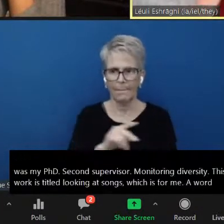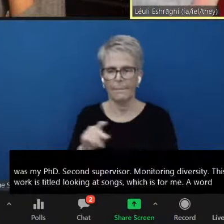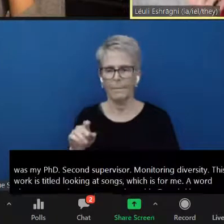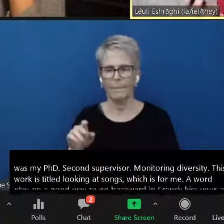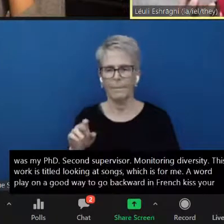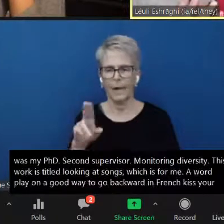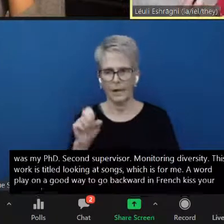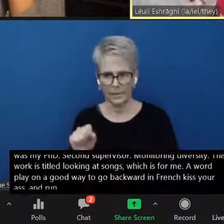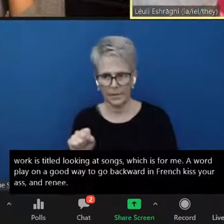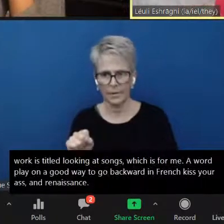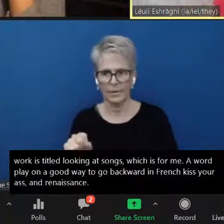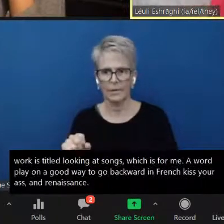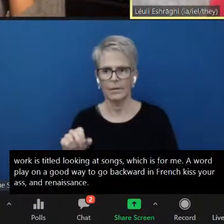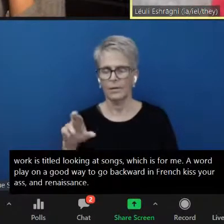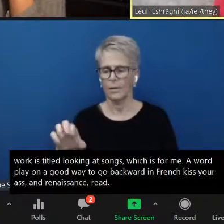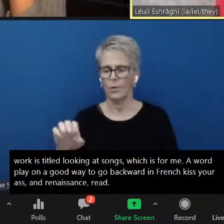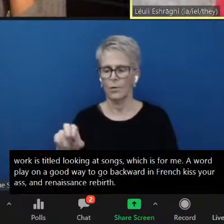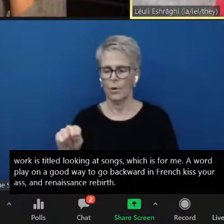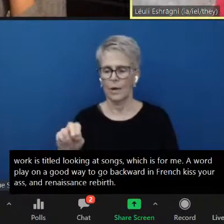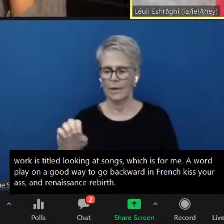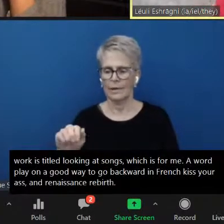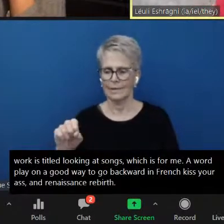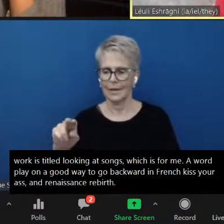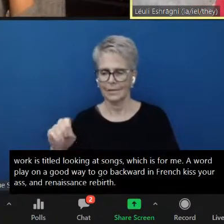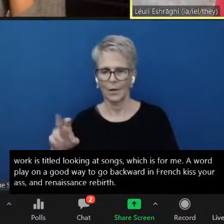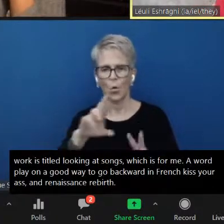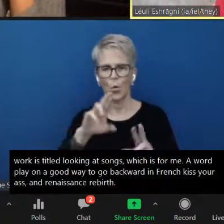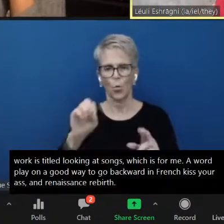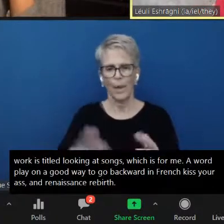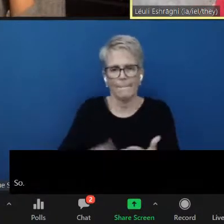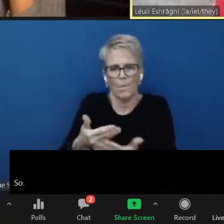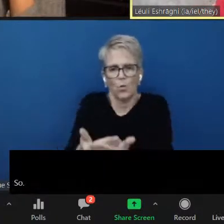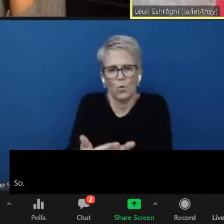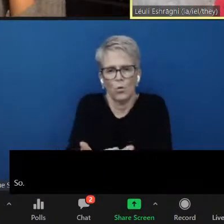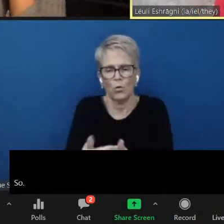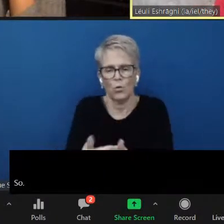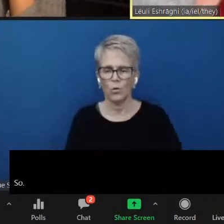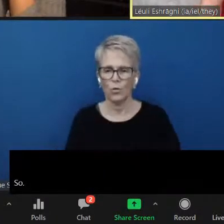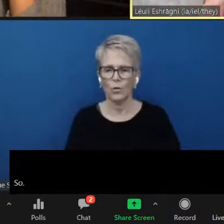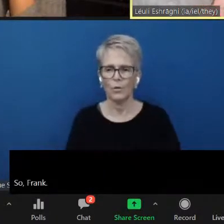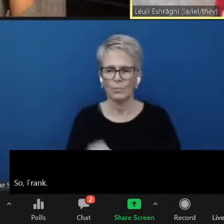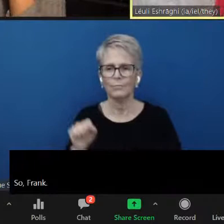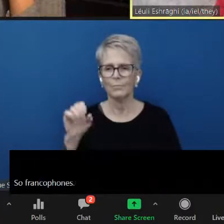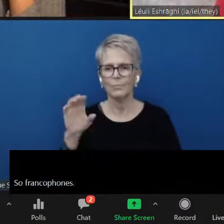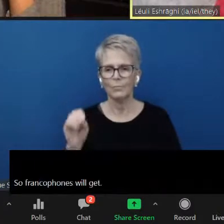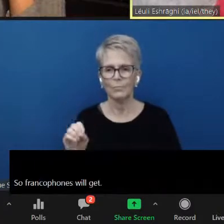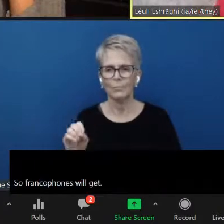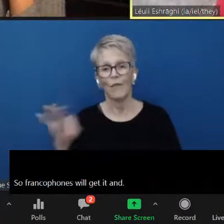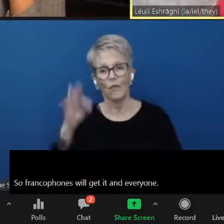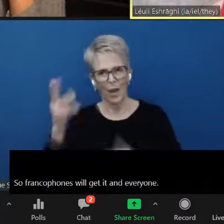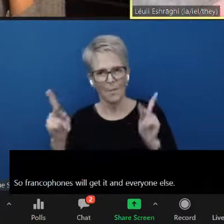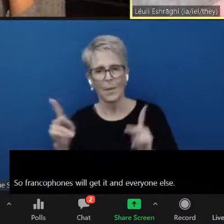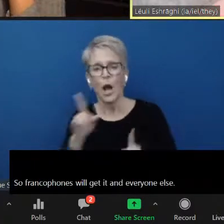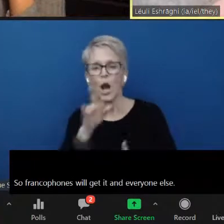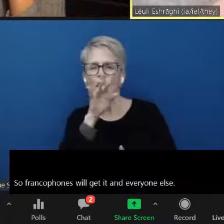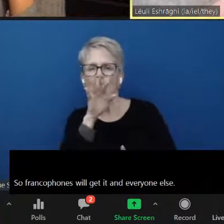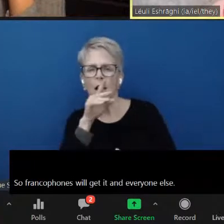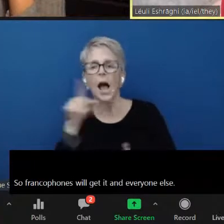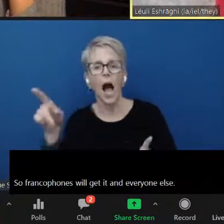and renaissance, rebirth. So Francophones will get it, and everyone else will be